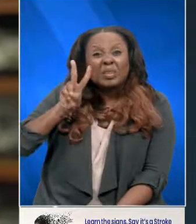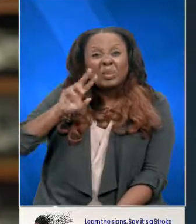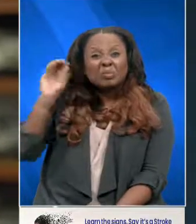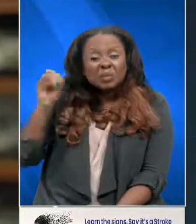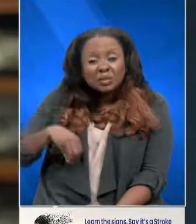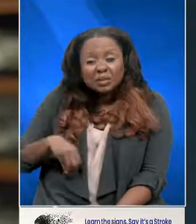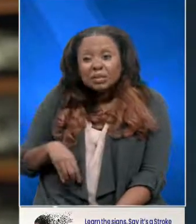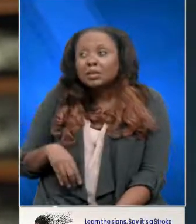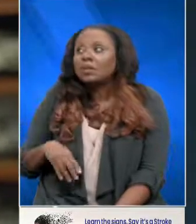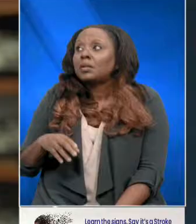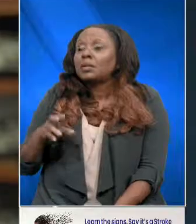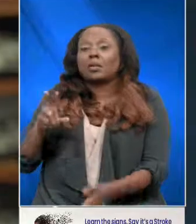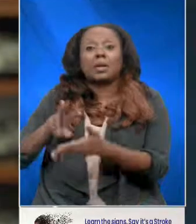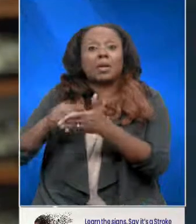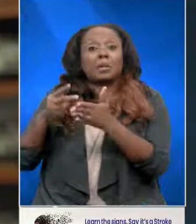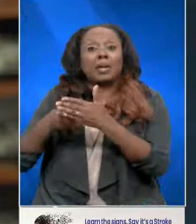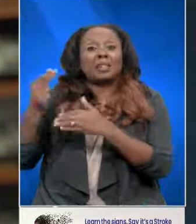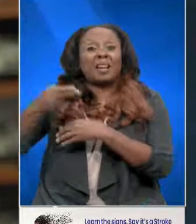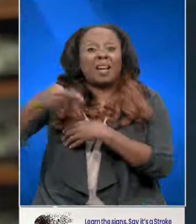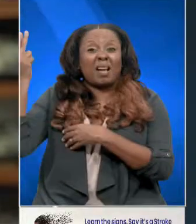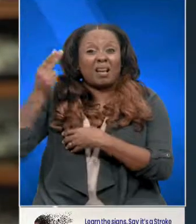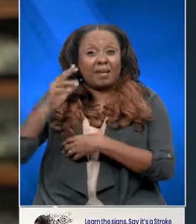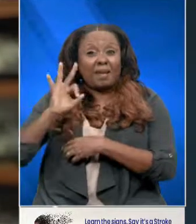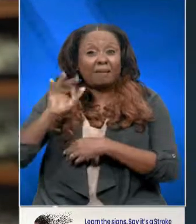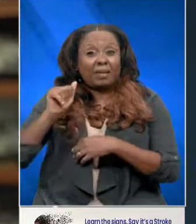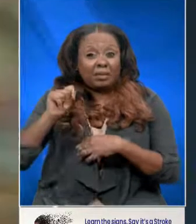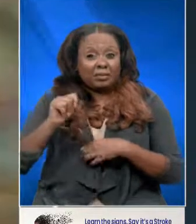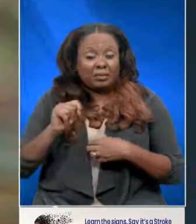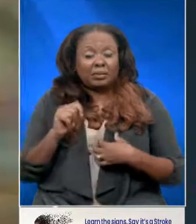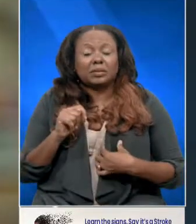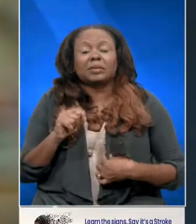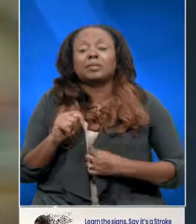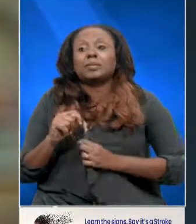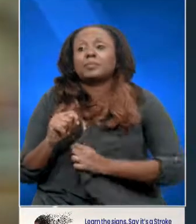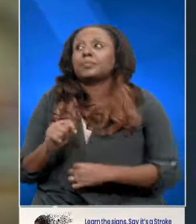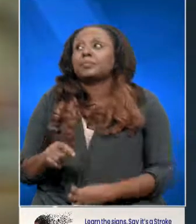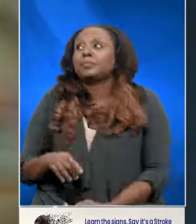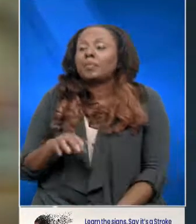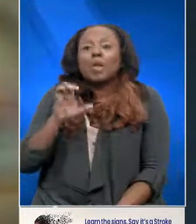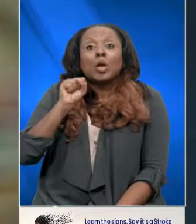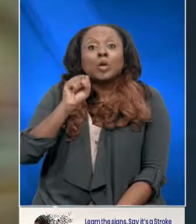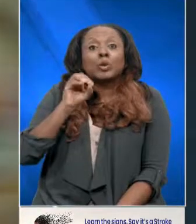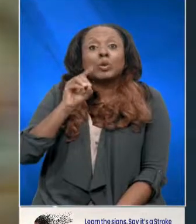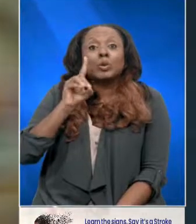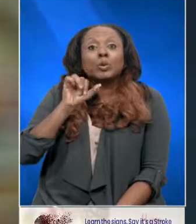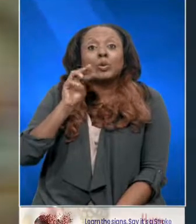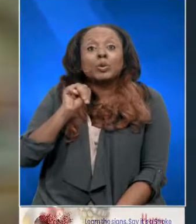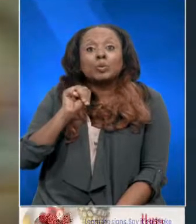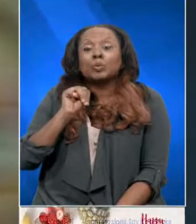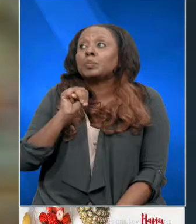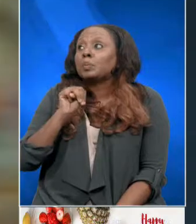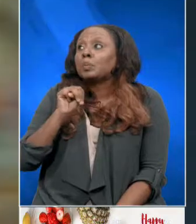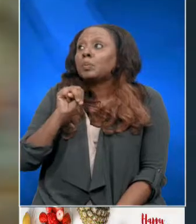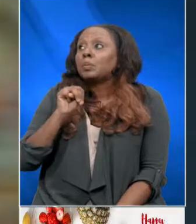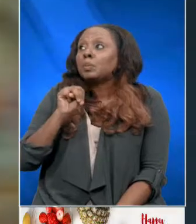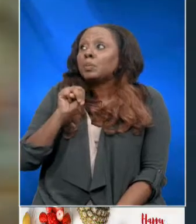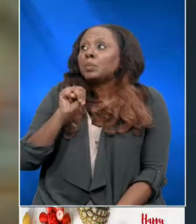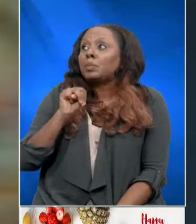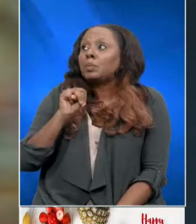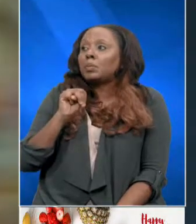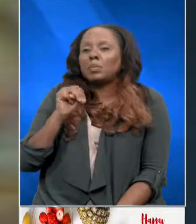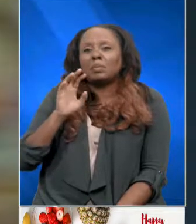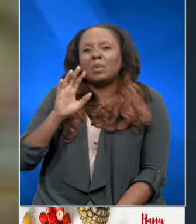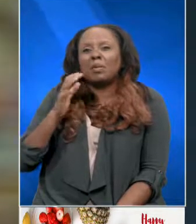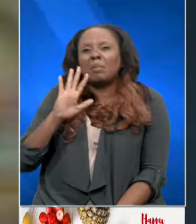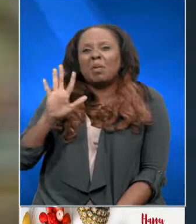know, this is a very high fat product. All right. So the sodium in this is around 250 milligrams, which makes it